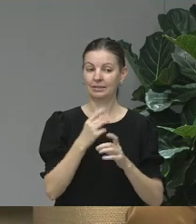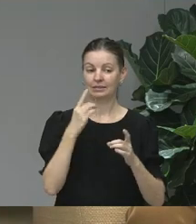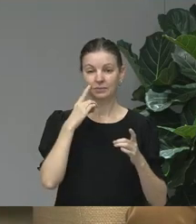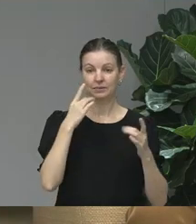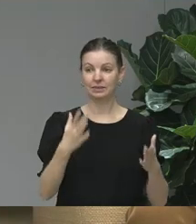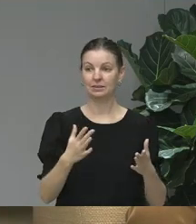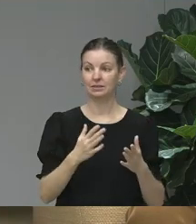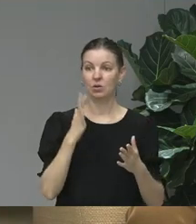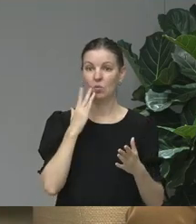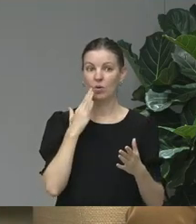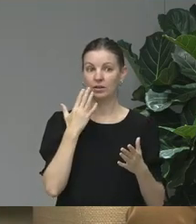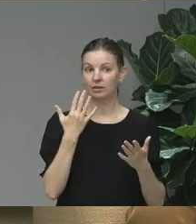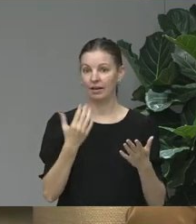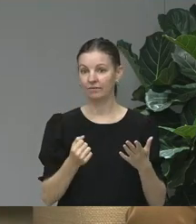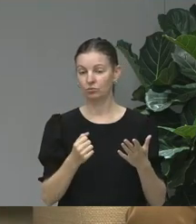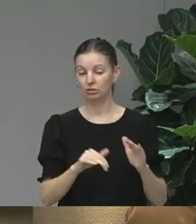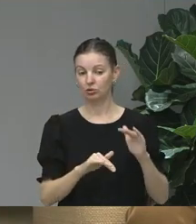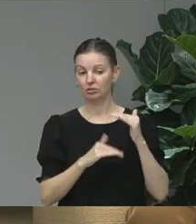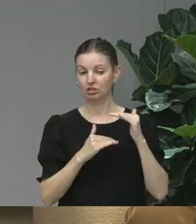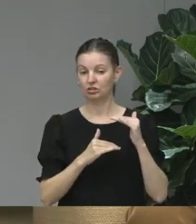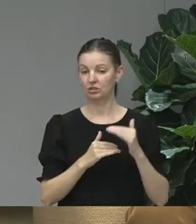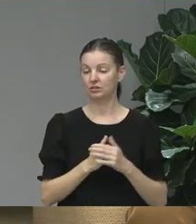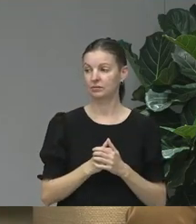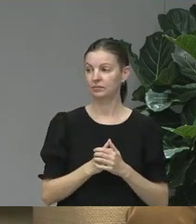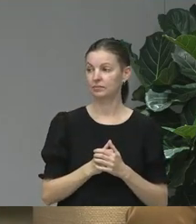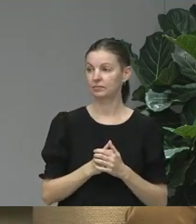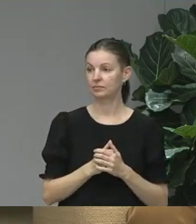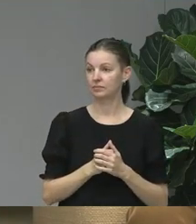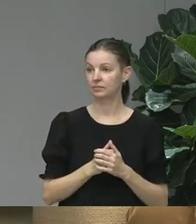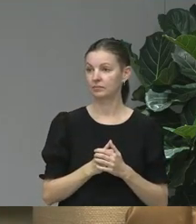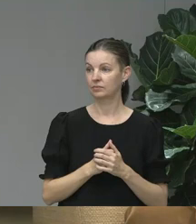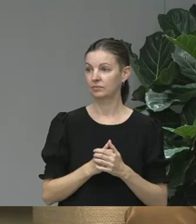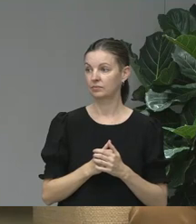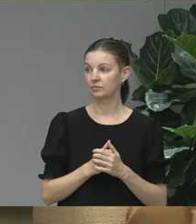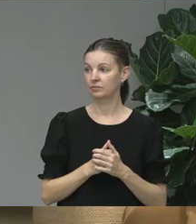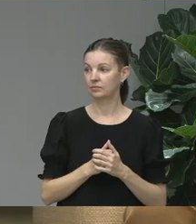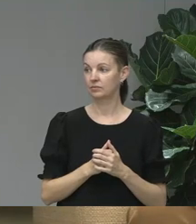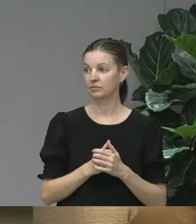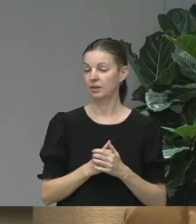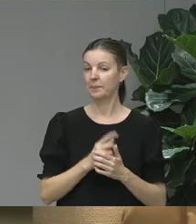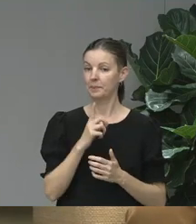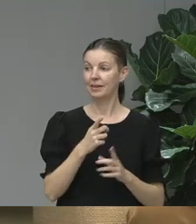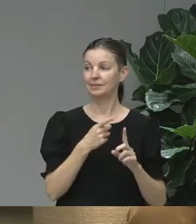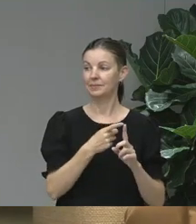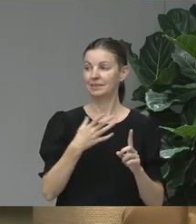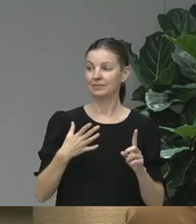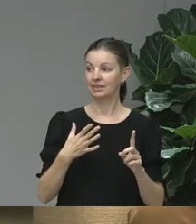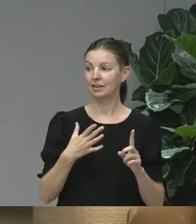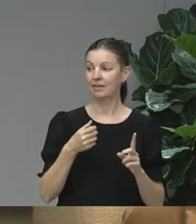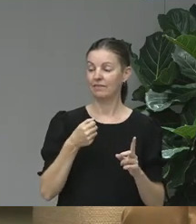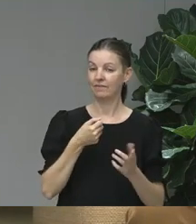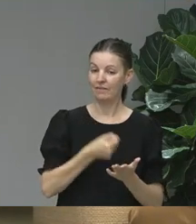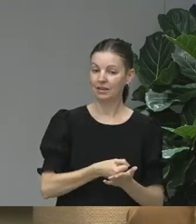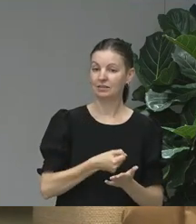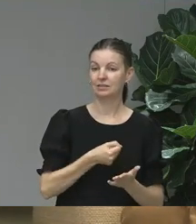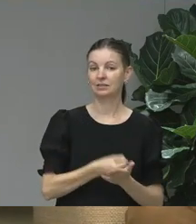when there are times where it gets restricted, in terms of rights, but particularly the most fundamental